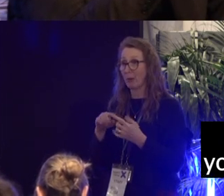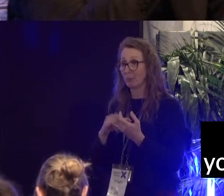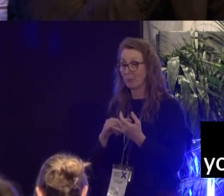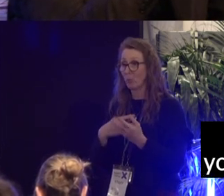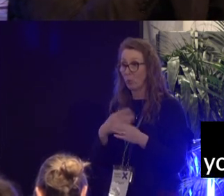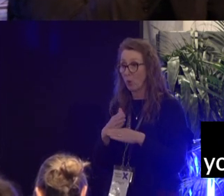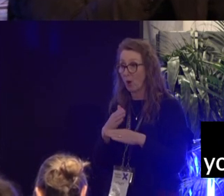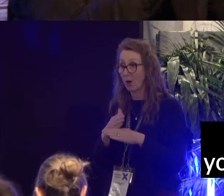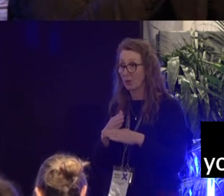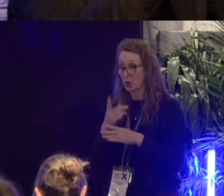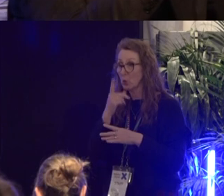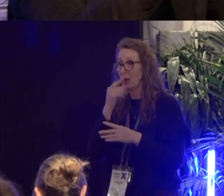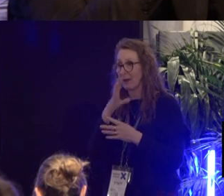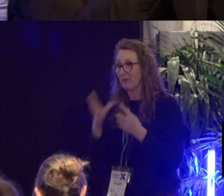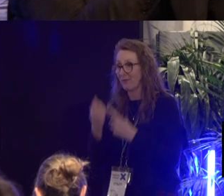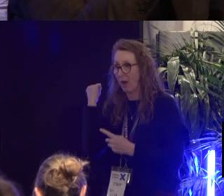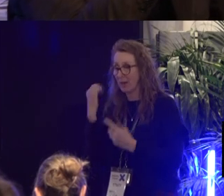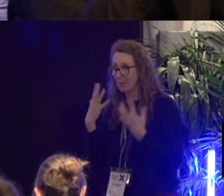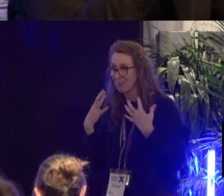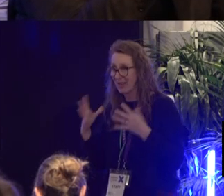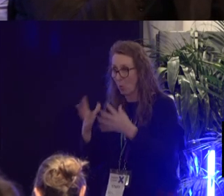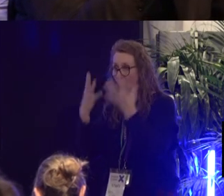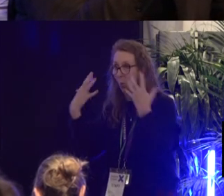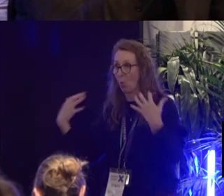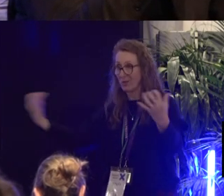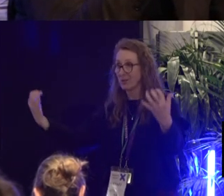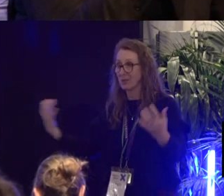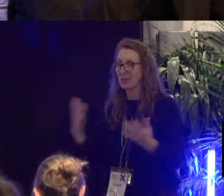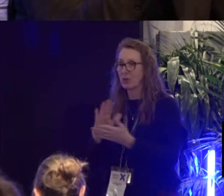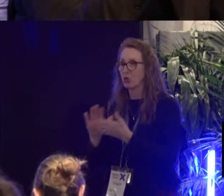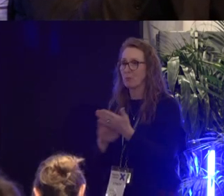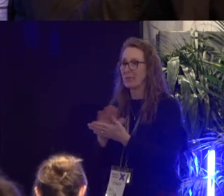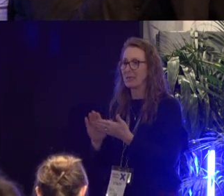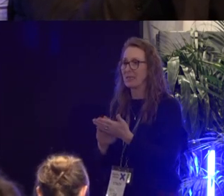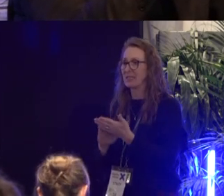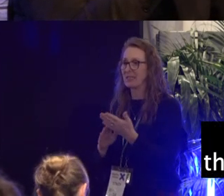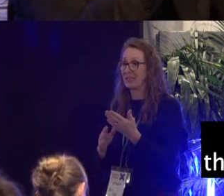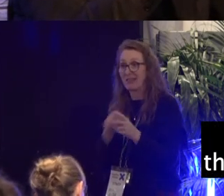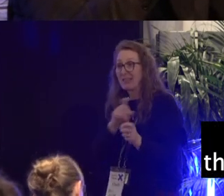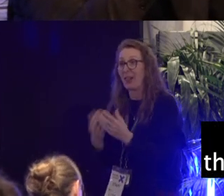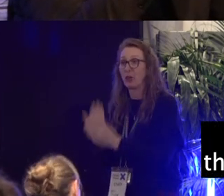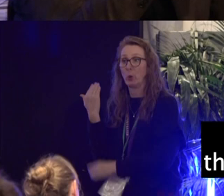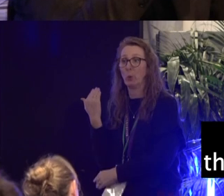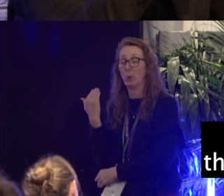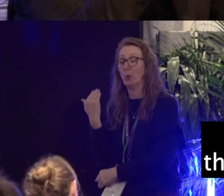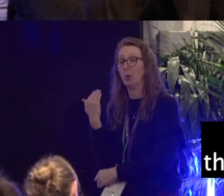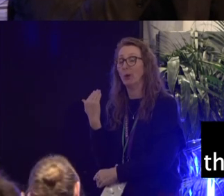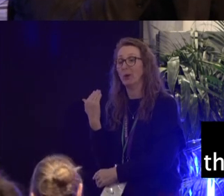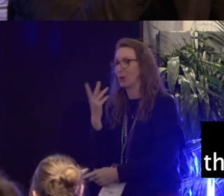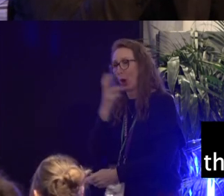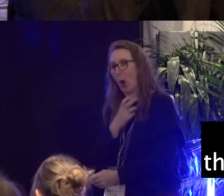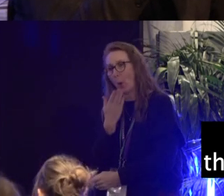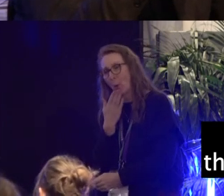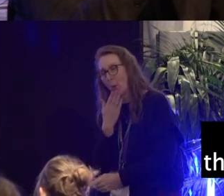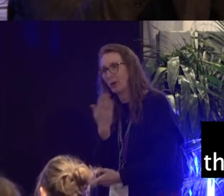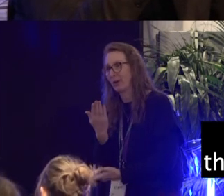you can find a bigger audience for the thing for whom the novelty hasn't worn off because they haven't seen it yet. And the final thing is the